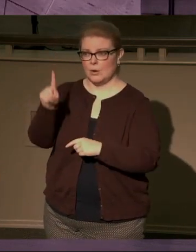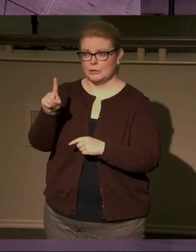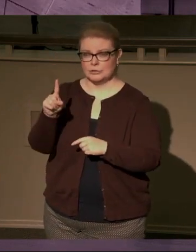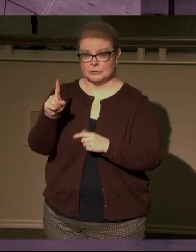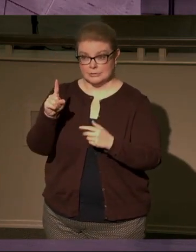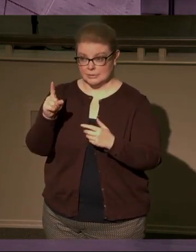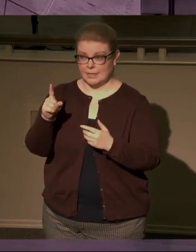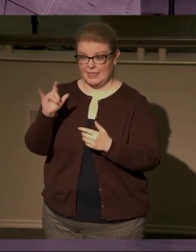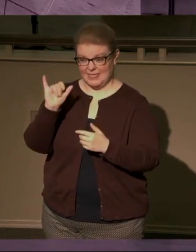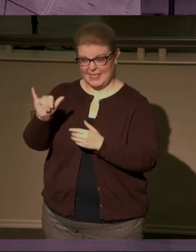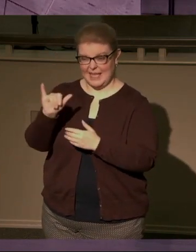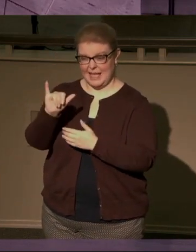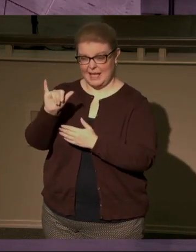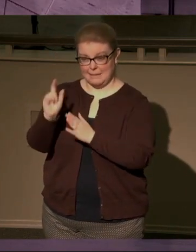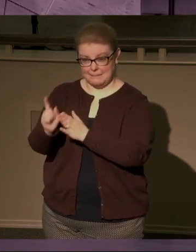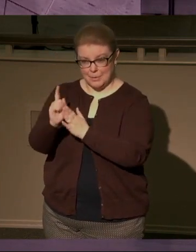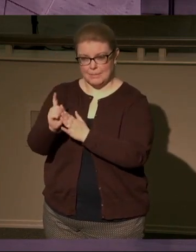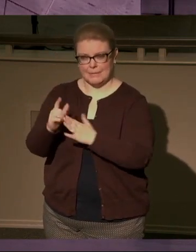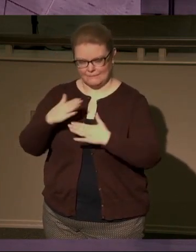self is transformed.